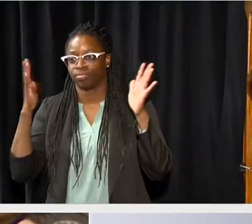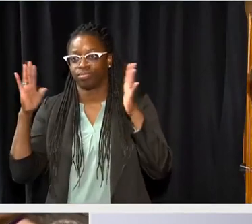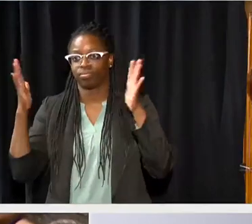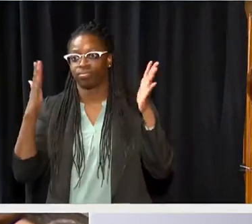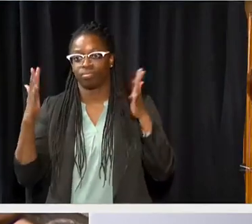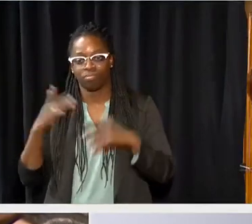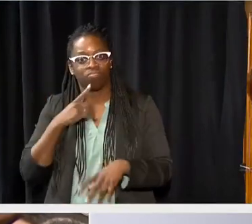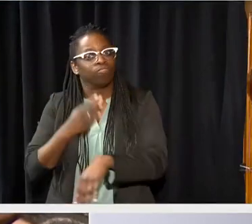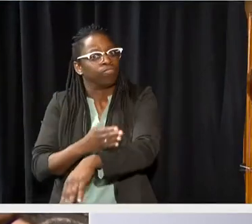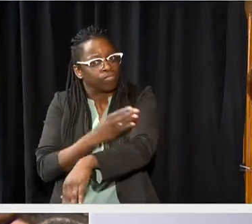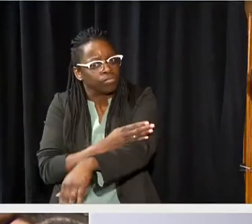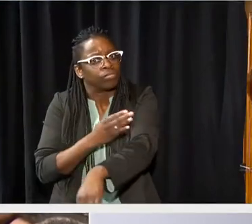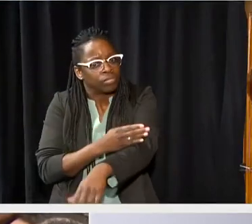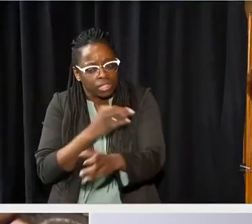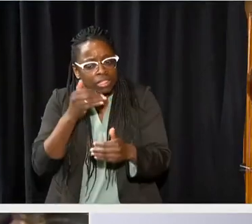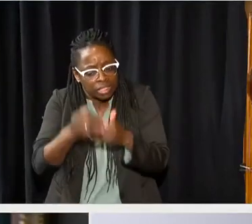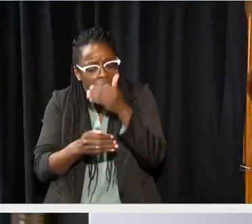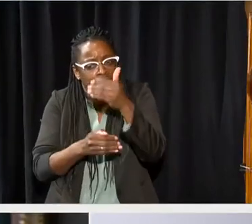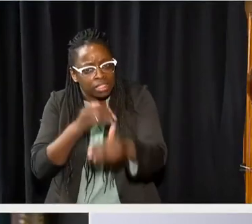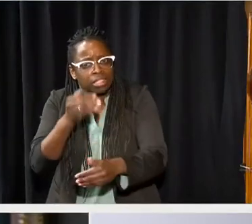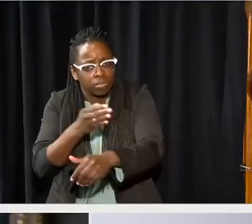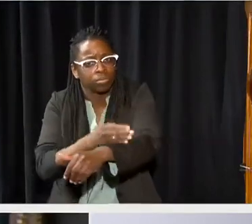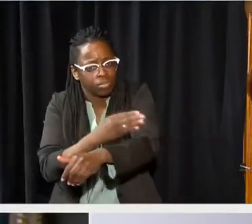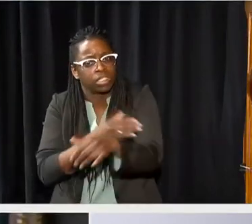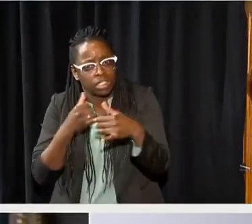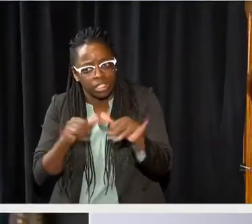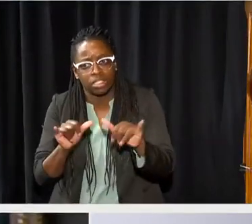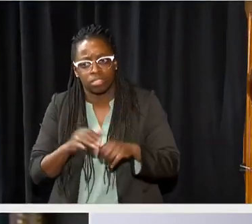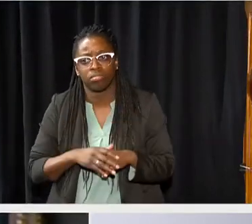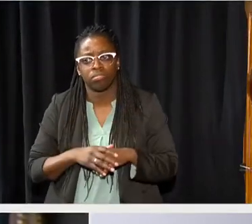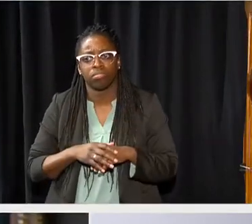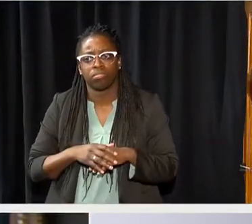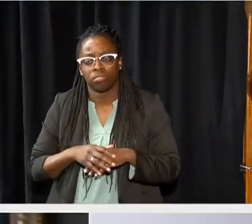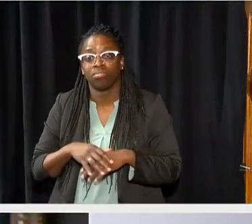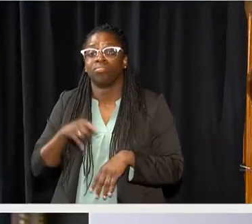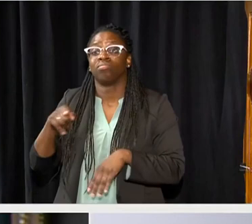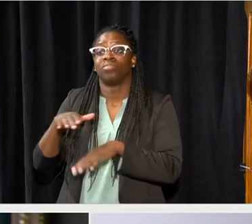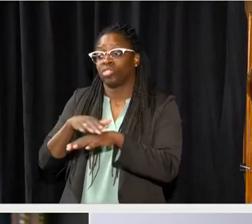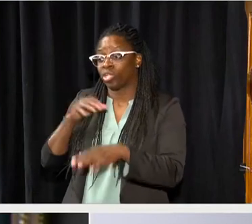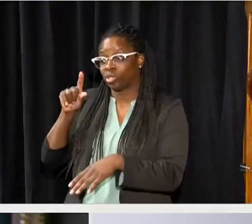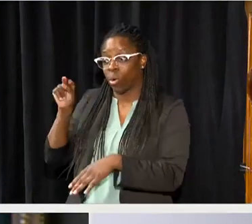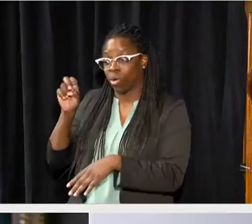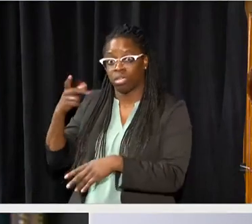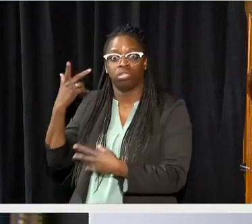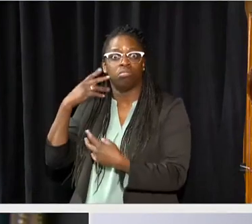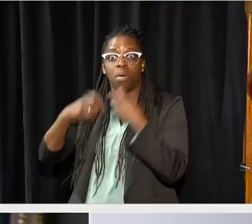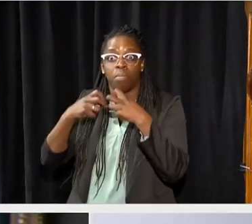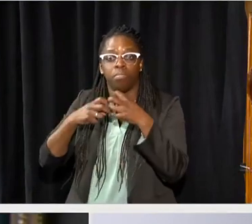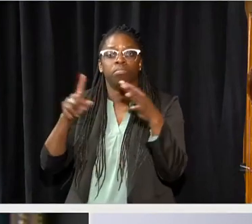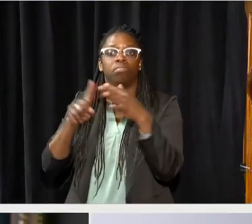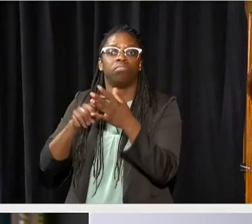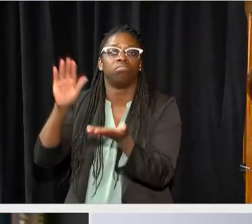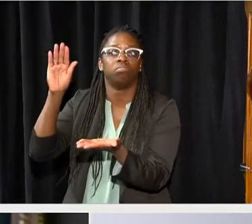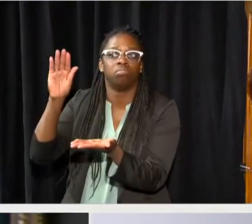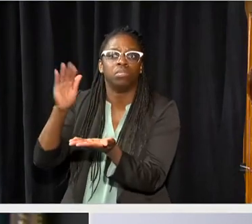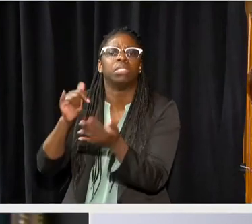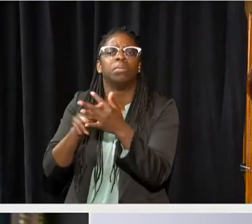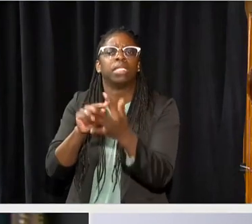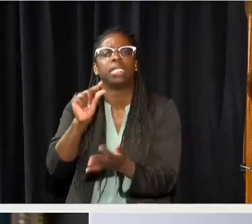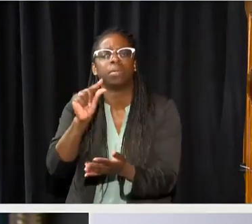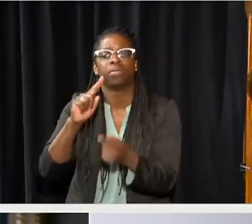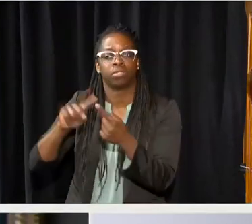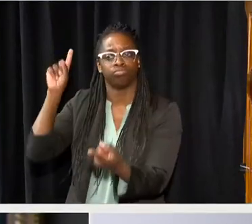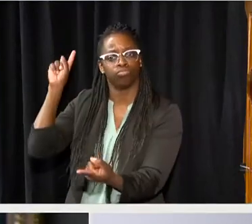It's making a difference. It's making a difference. Slow zones are down. Stations are cleaner and more welcoming